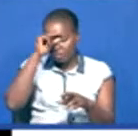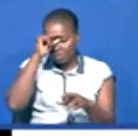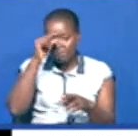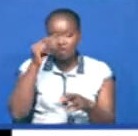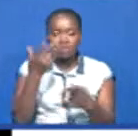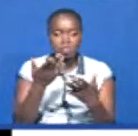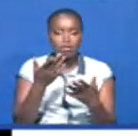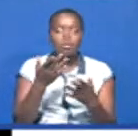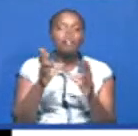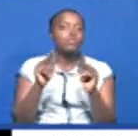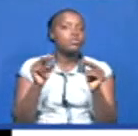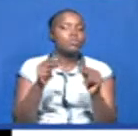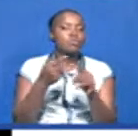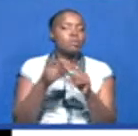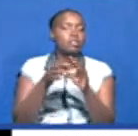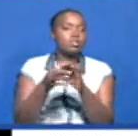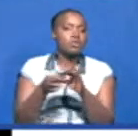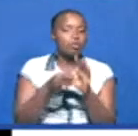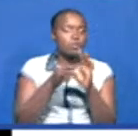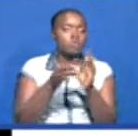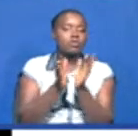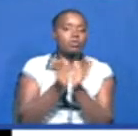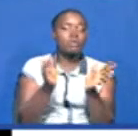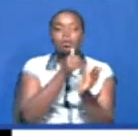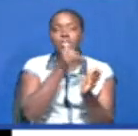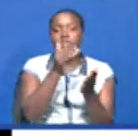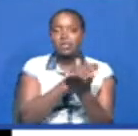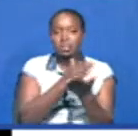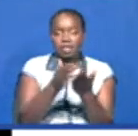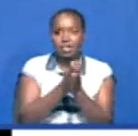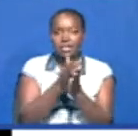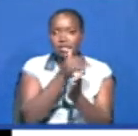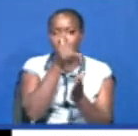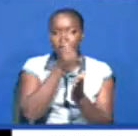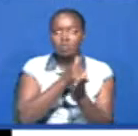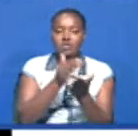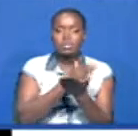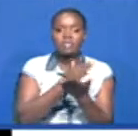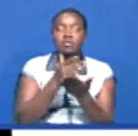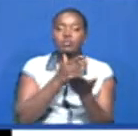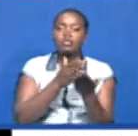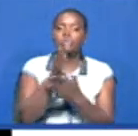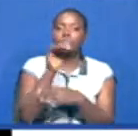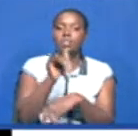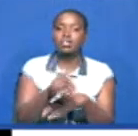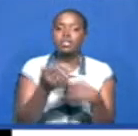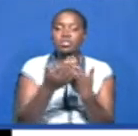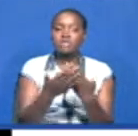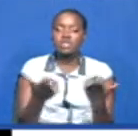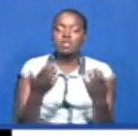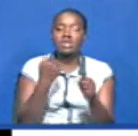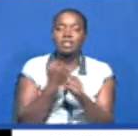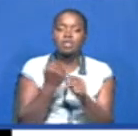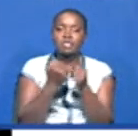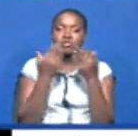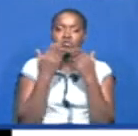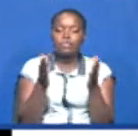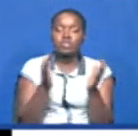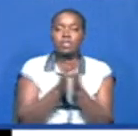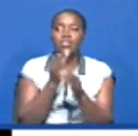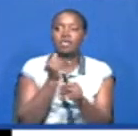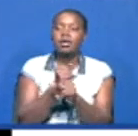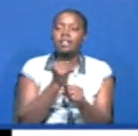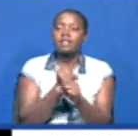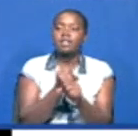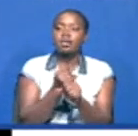is a collaboration of the public sector, private sector, to ensure that these things are done. And they are done